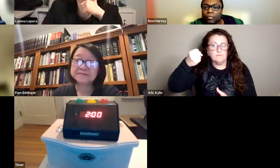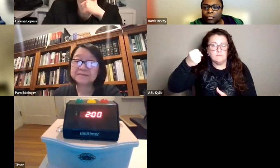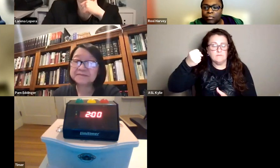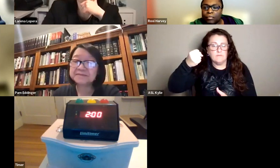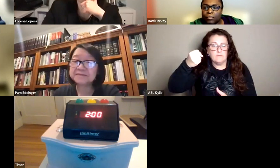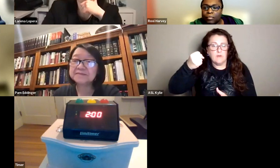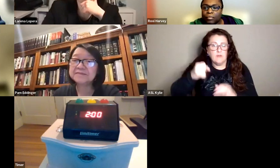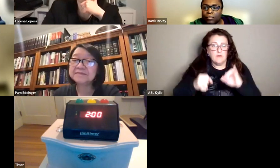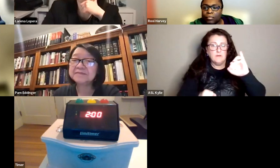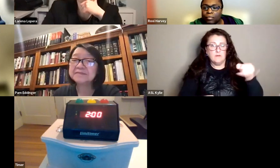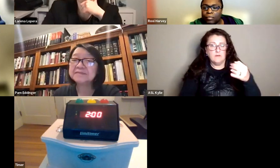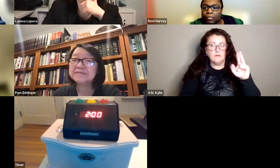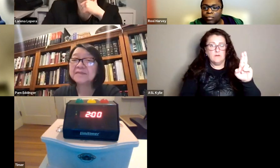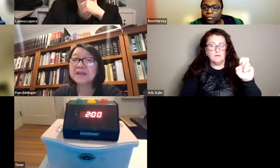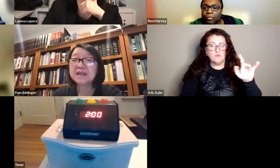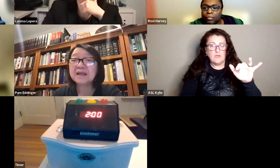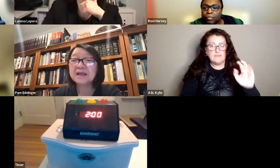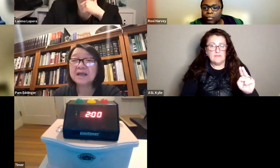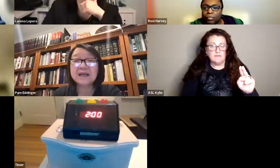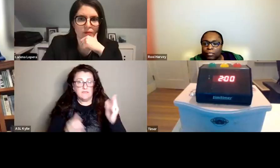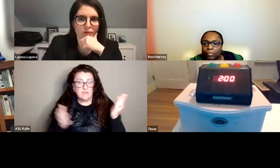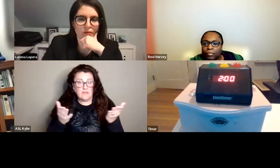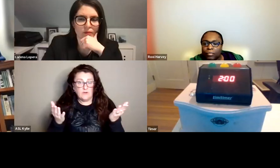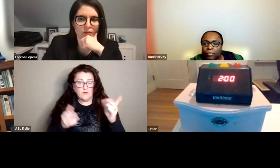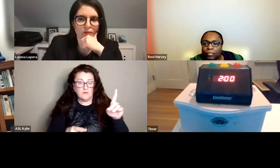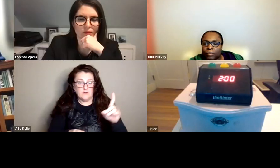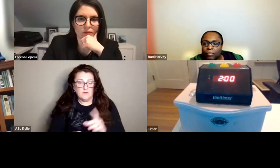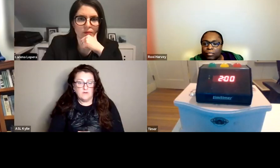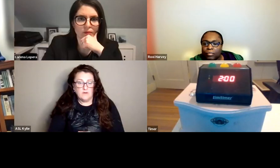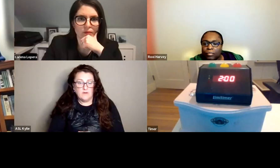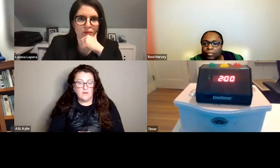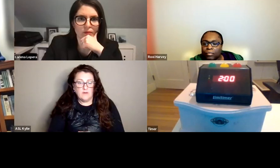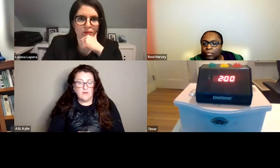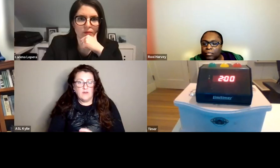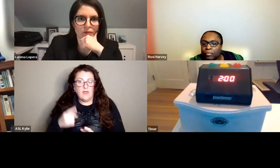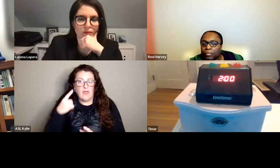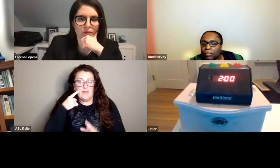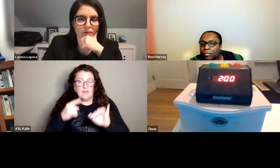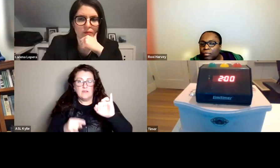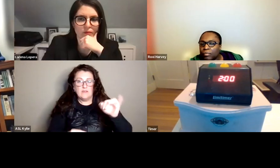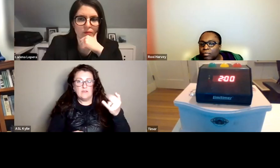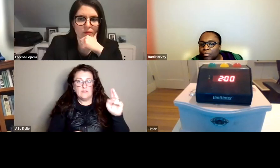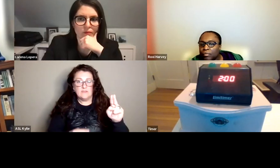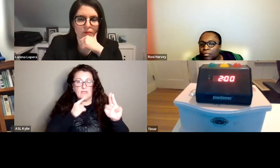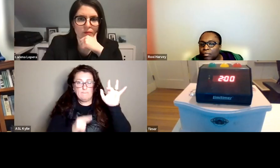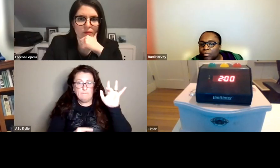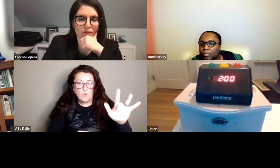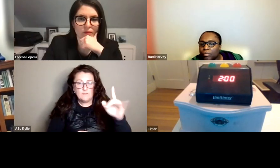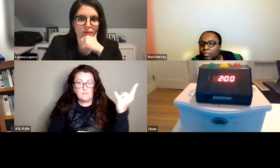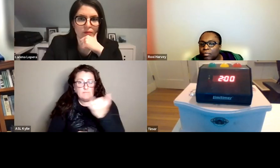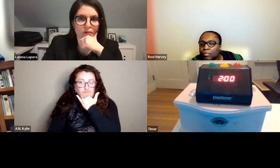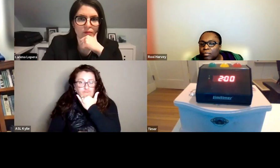Is Justin here? I think Justin noted that he had pushed a button by